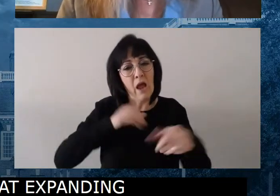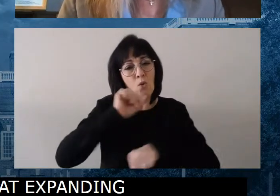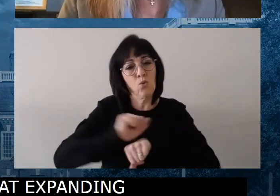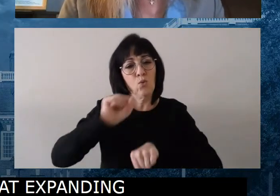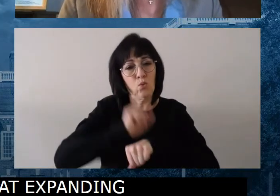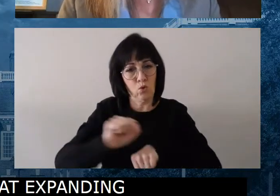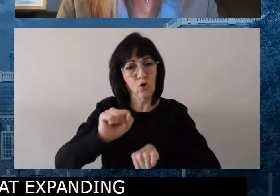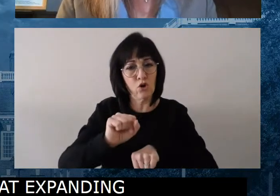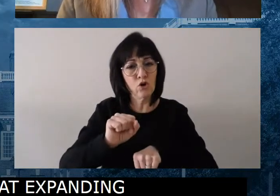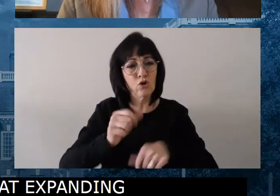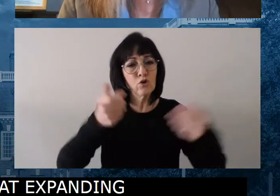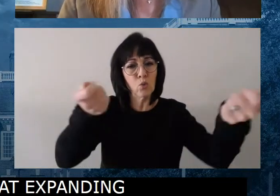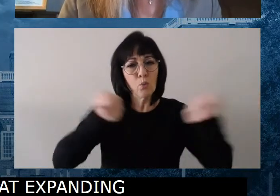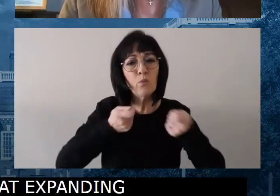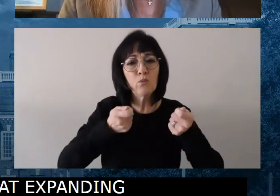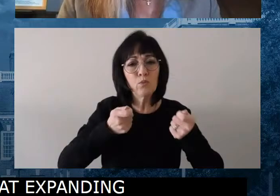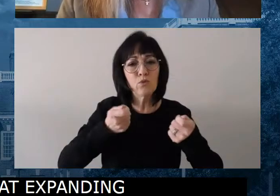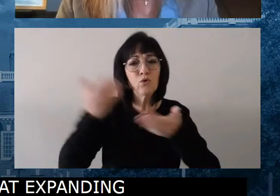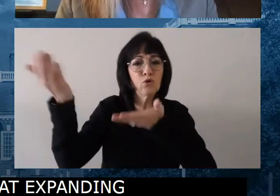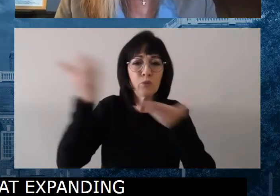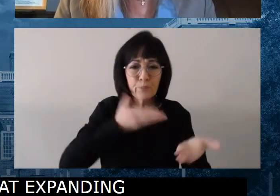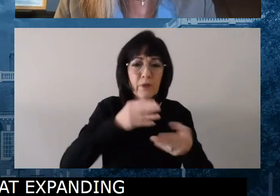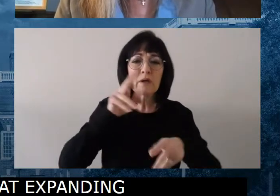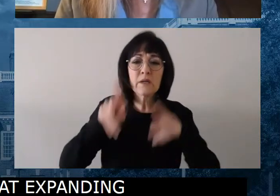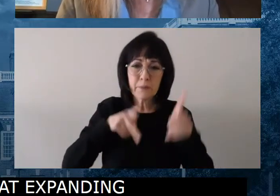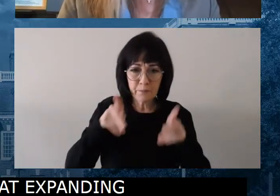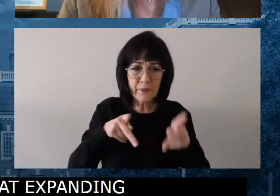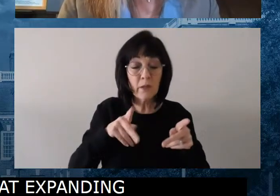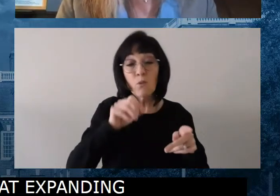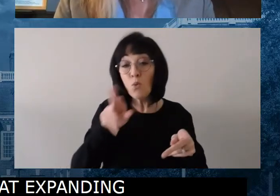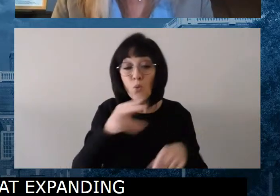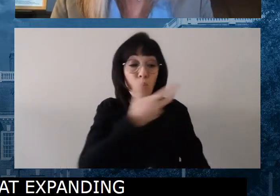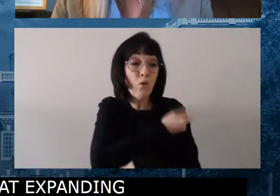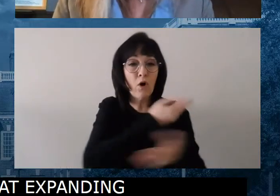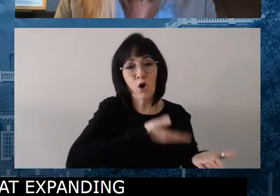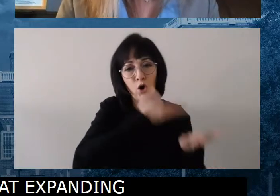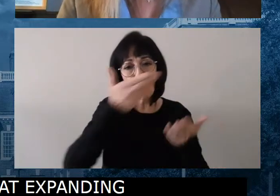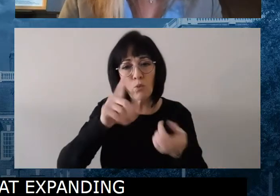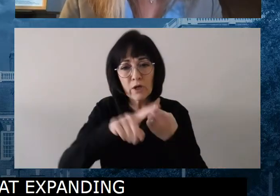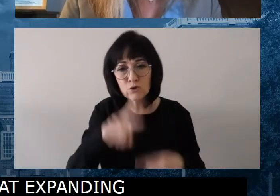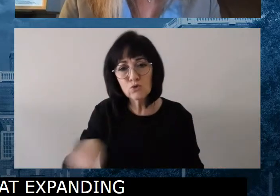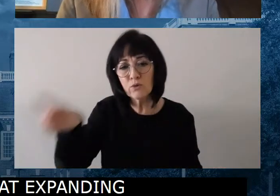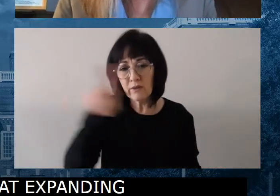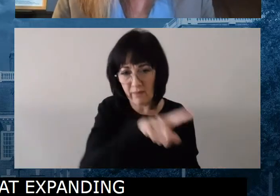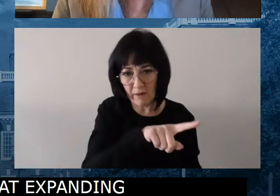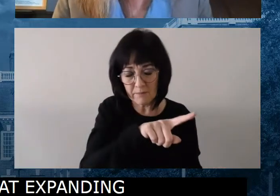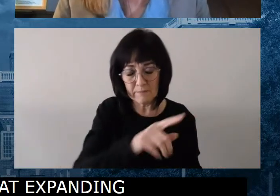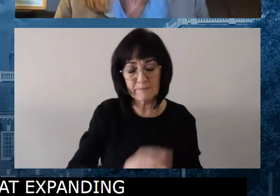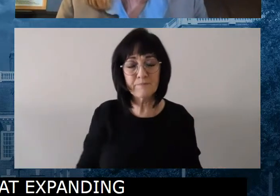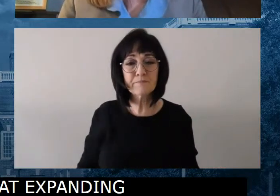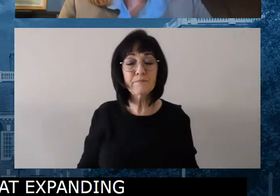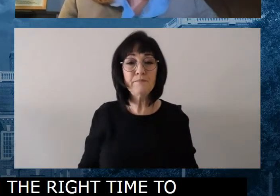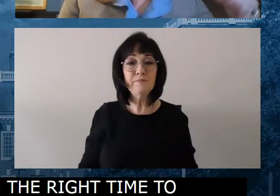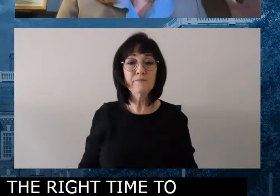right time to expand vaccination access. So as you heard last week,